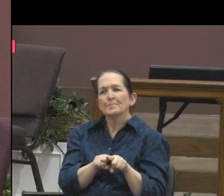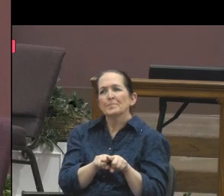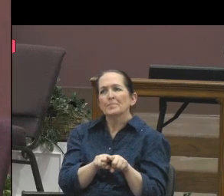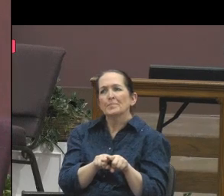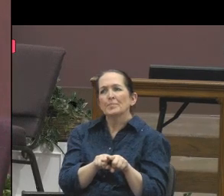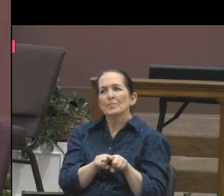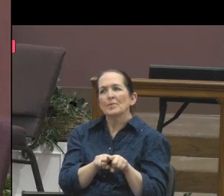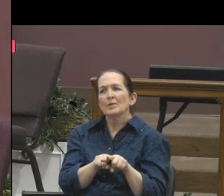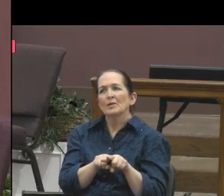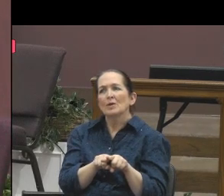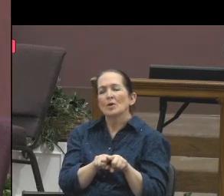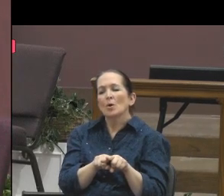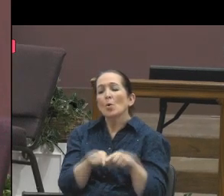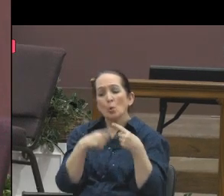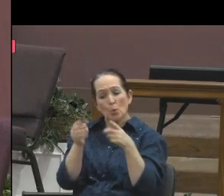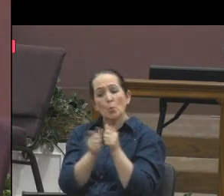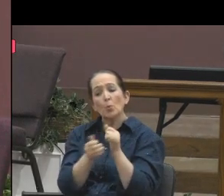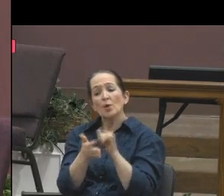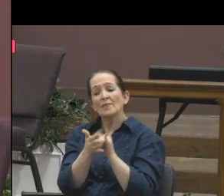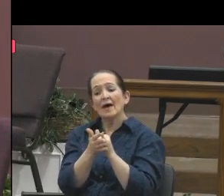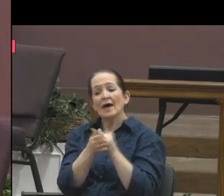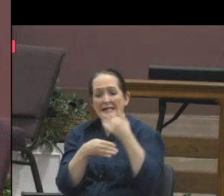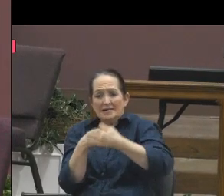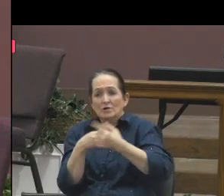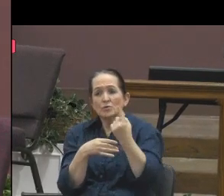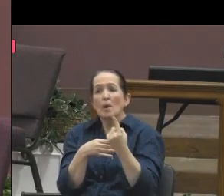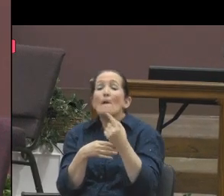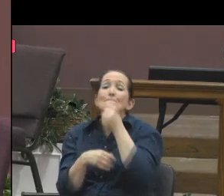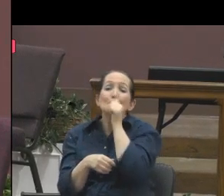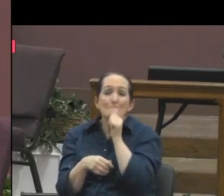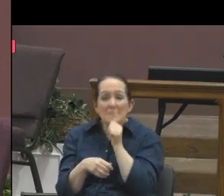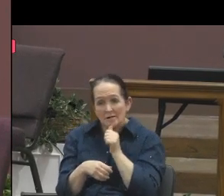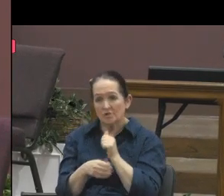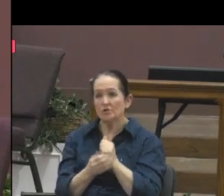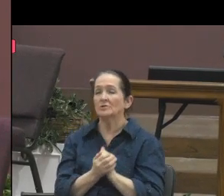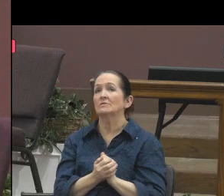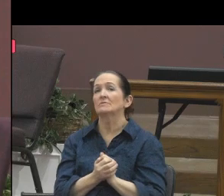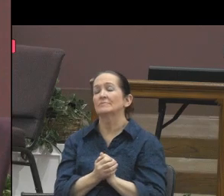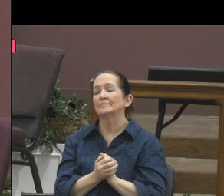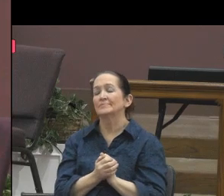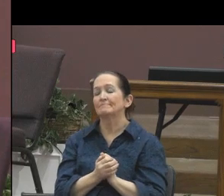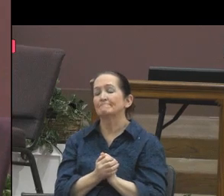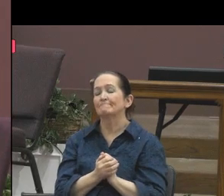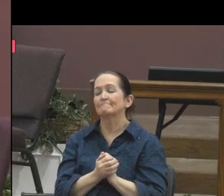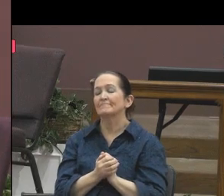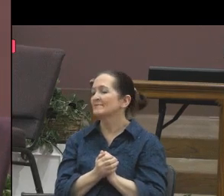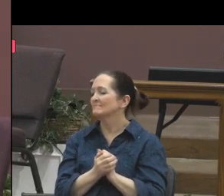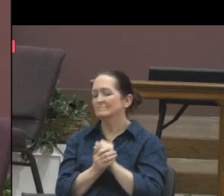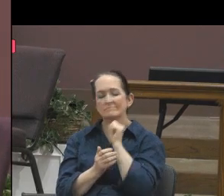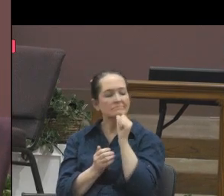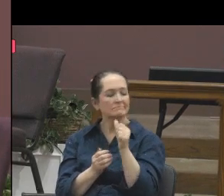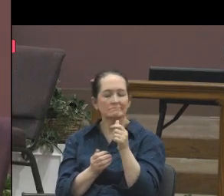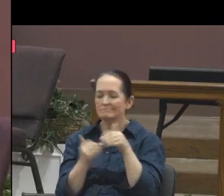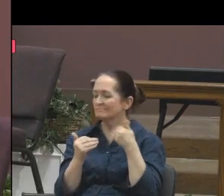And what goes along with that is the next one that he mentions, and that is patient. That's not easy.